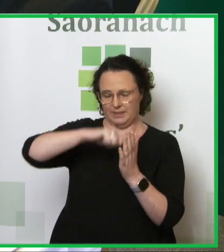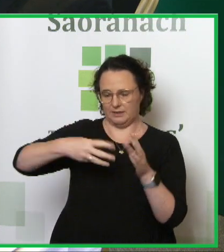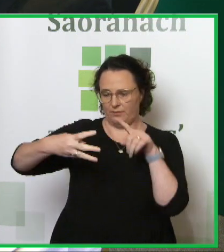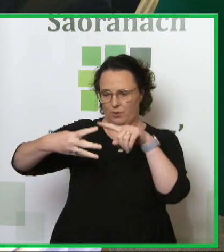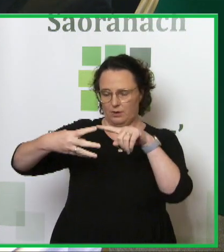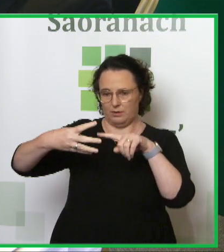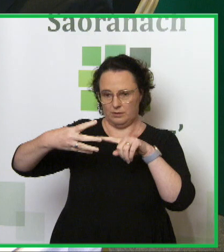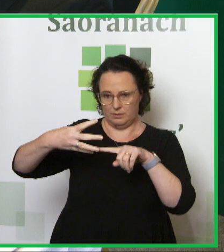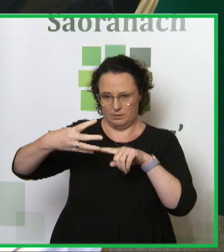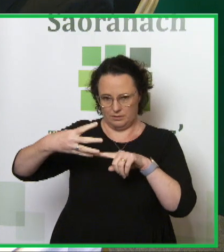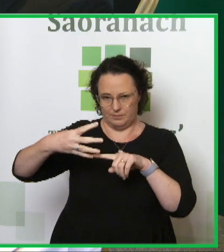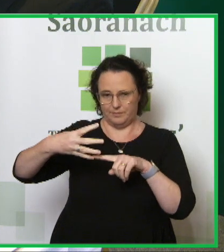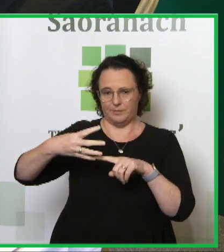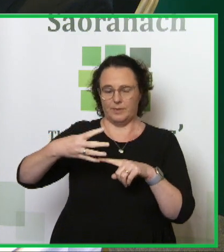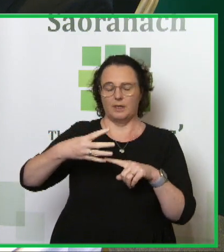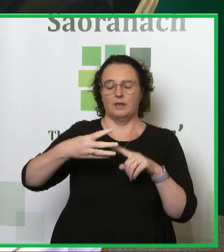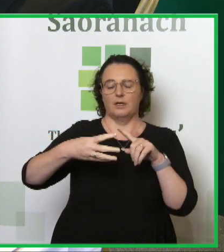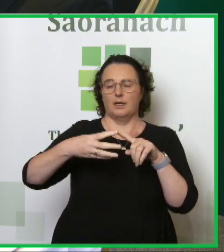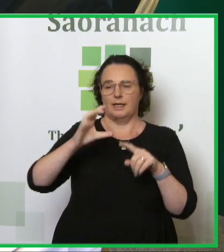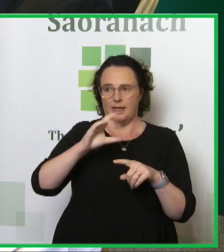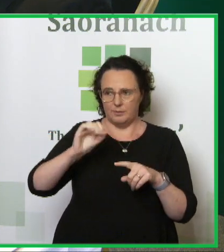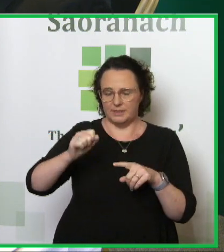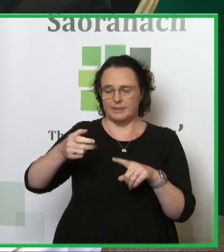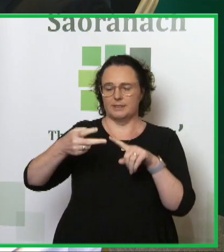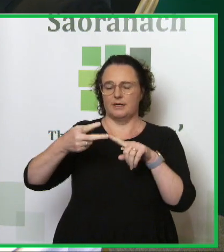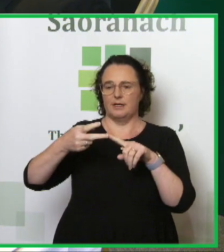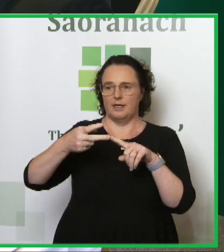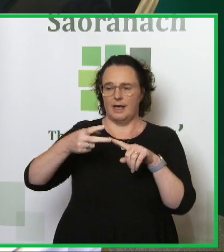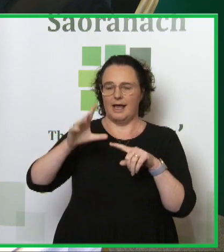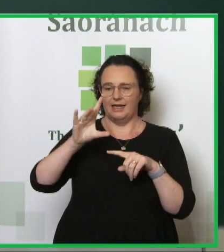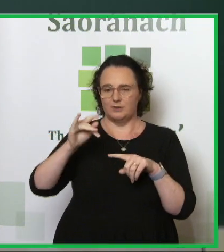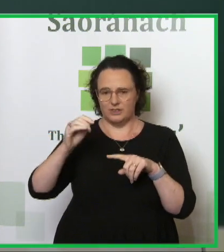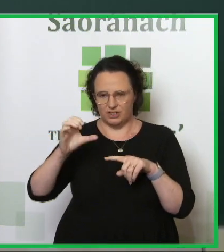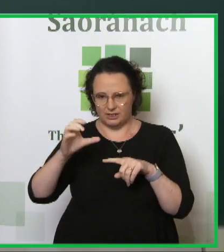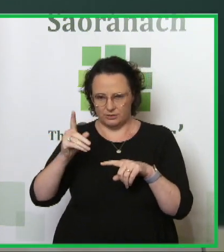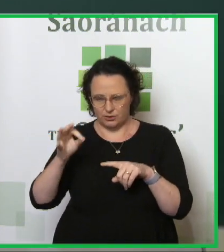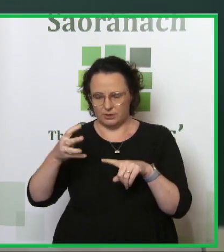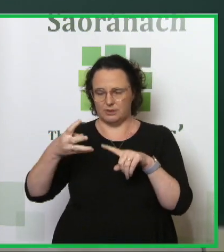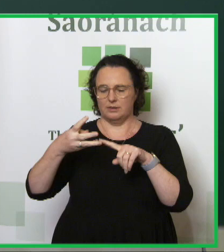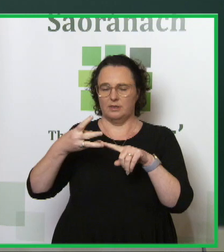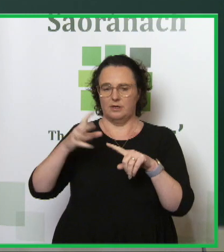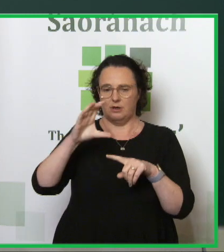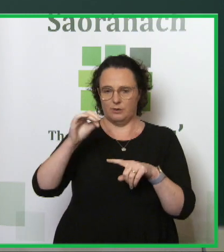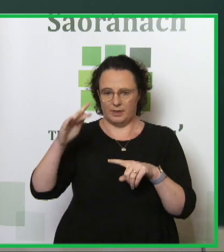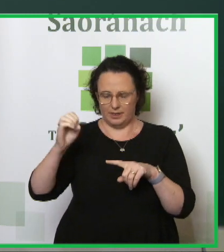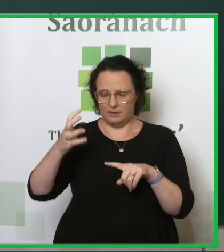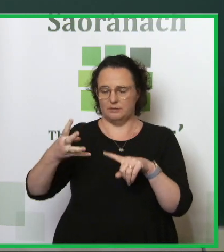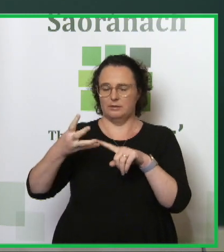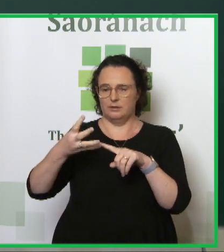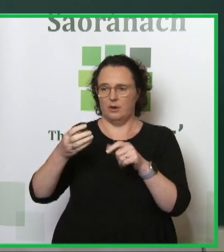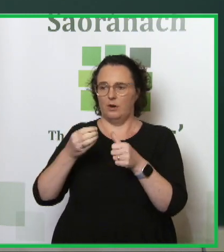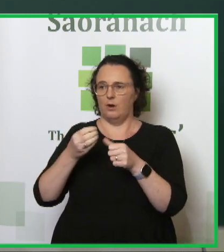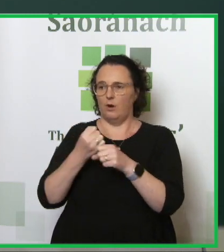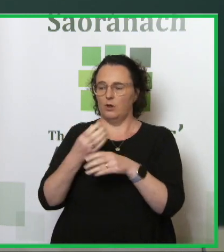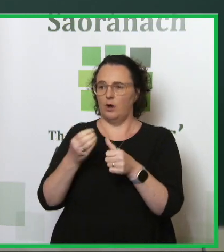paper on cannabis, another one on hallucinogenic drugs, a third on cocaine, and a fourth on all other illicit